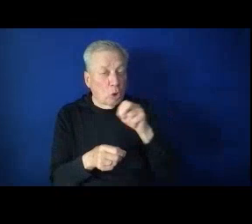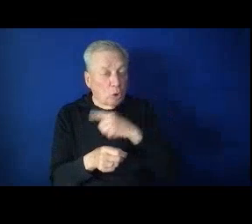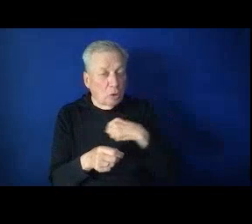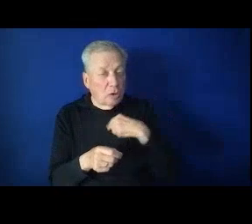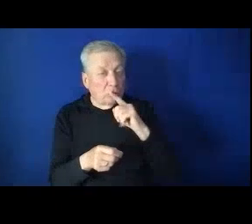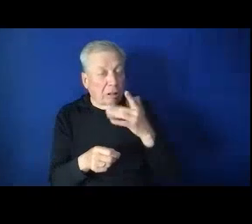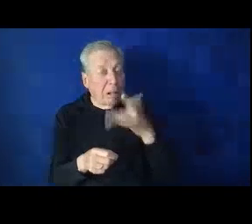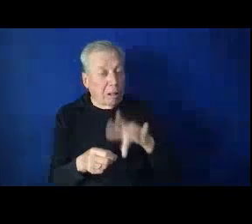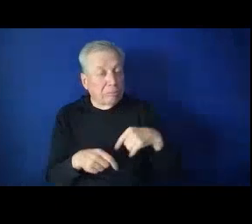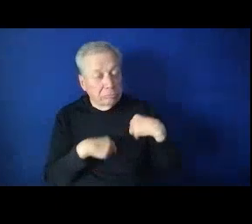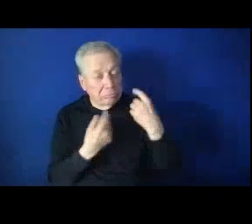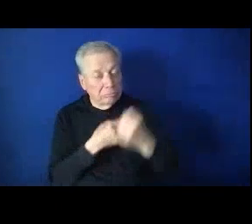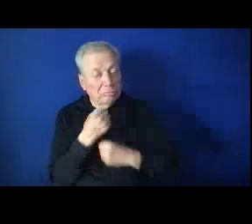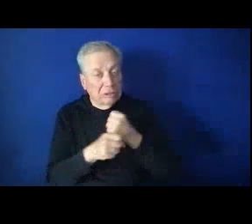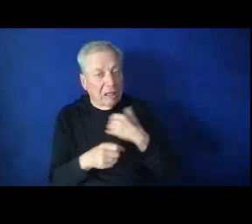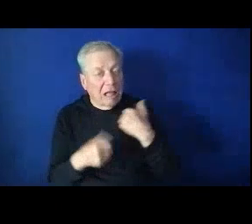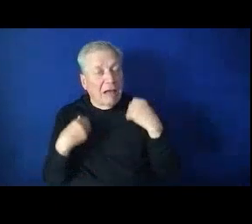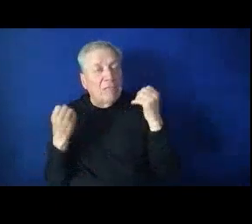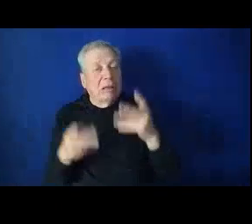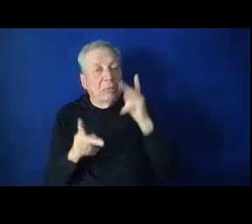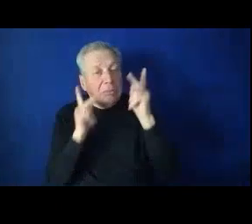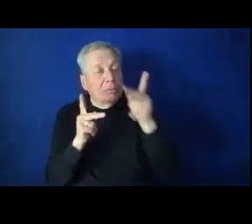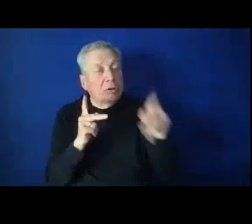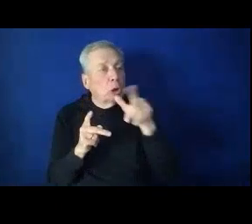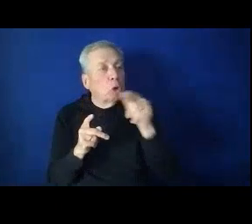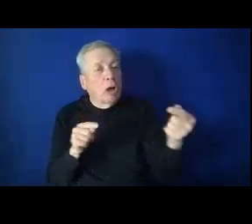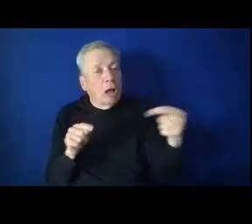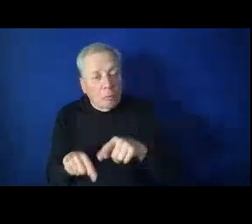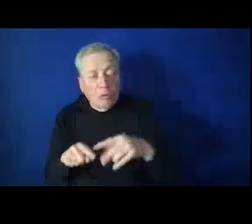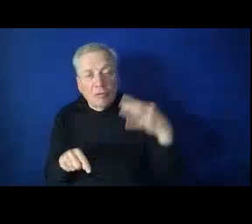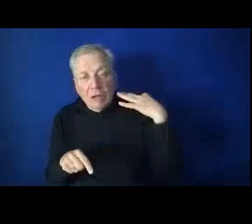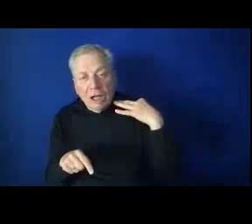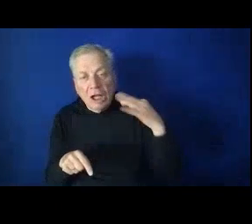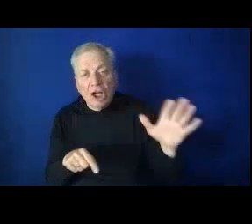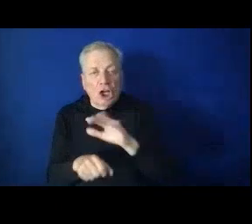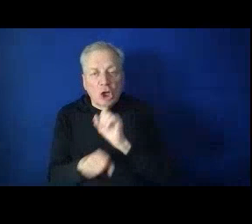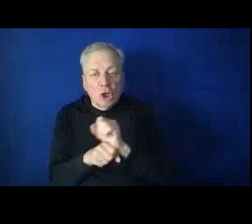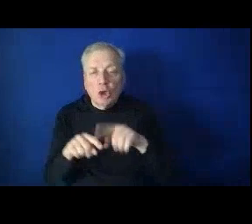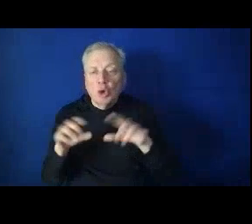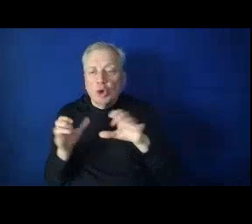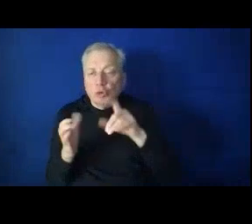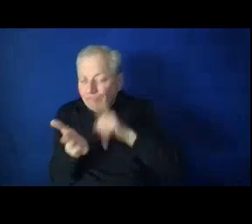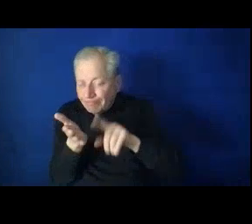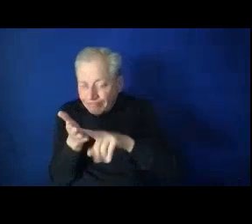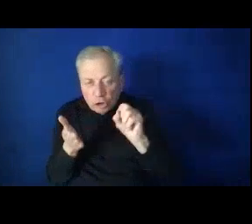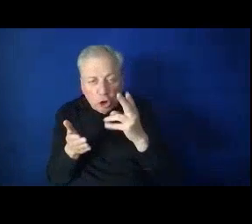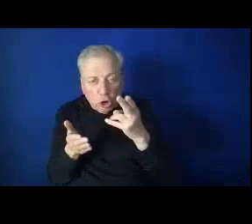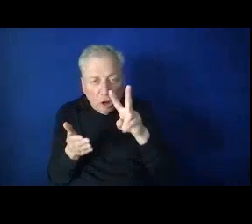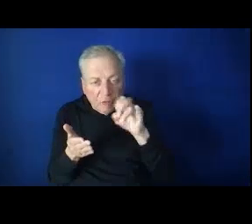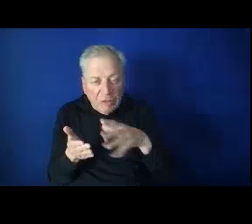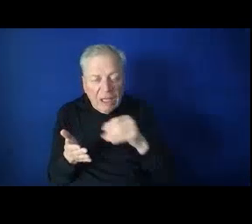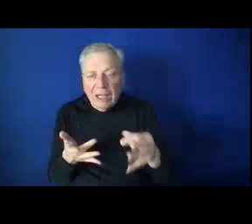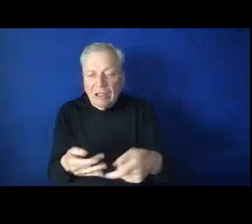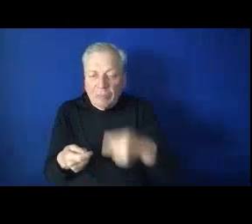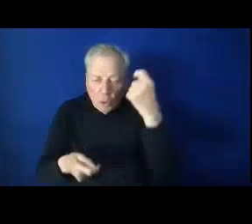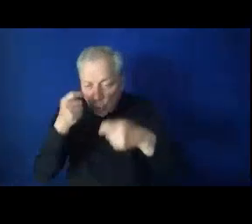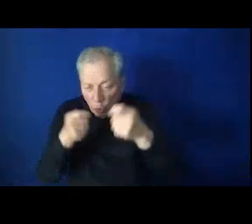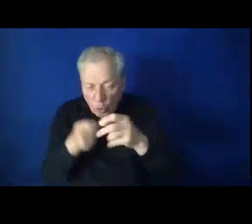had multiple people who have come and volunteered their time to do surveys or volunteered their time to pull